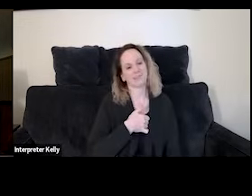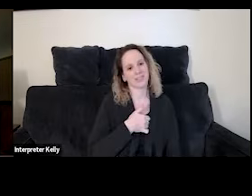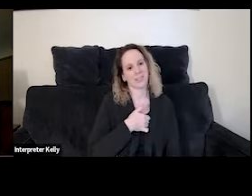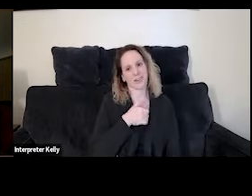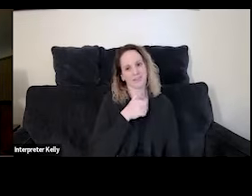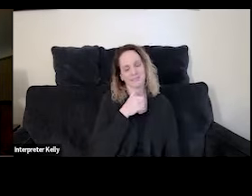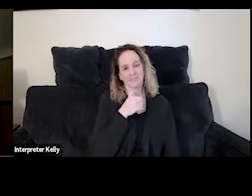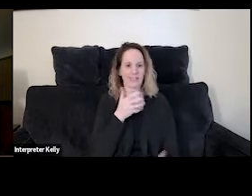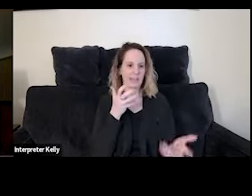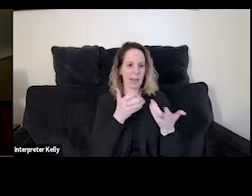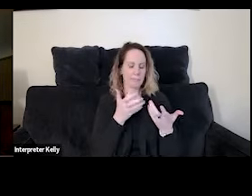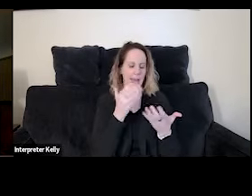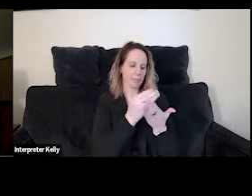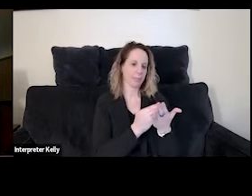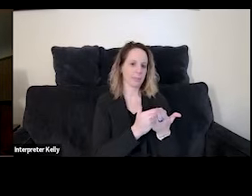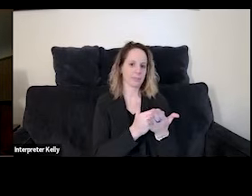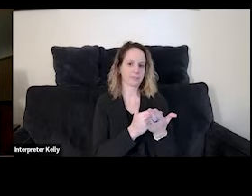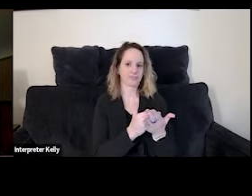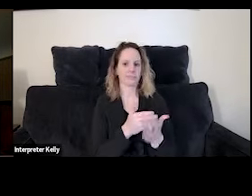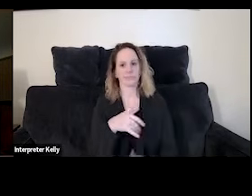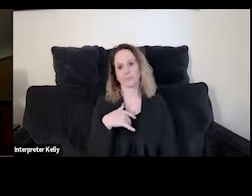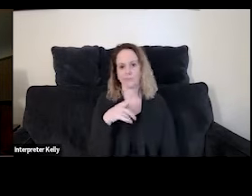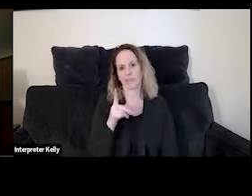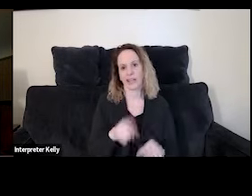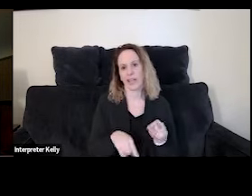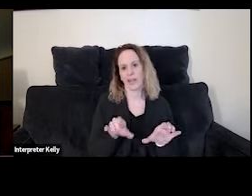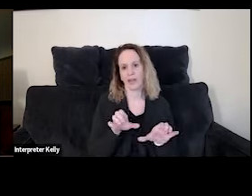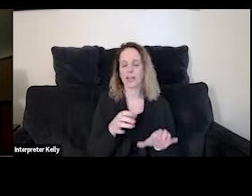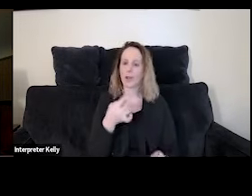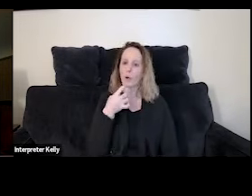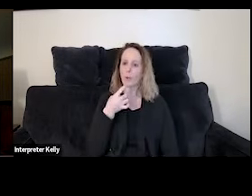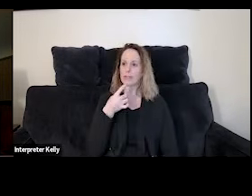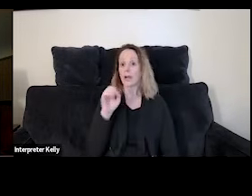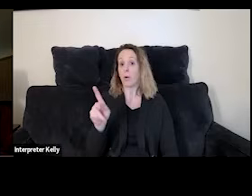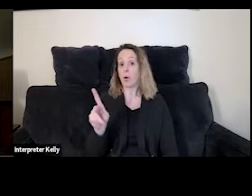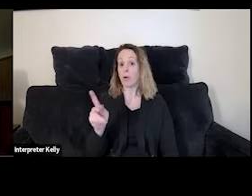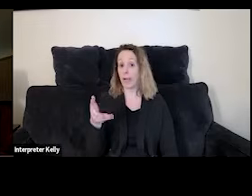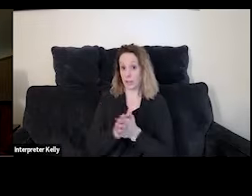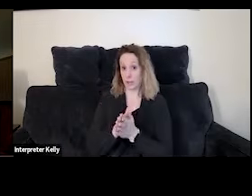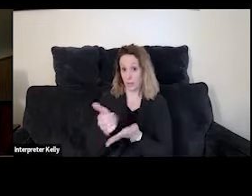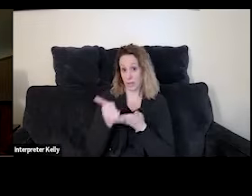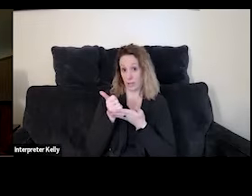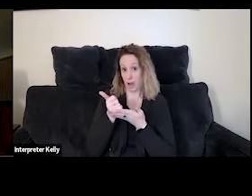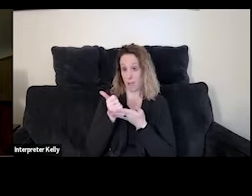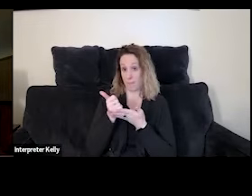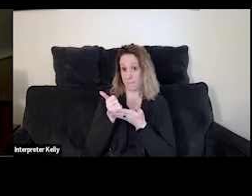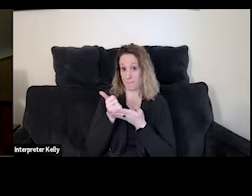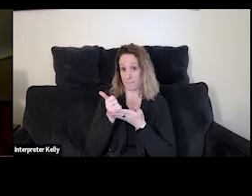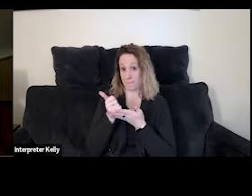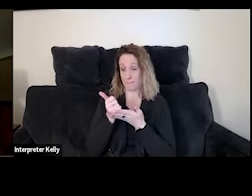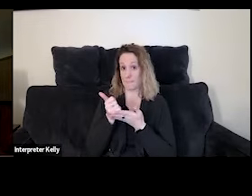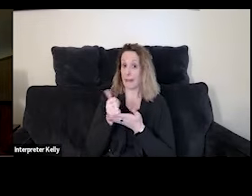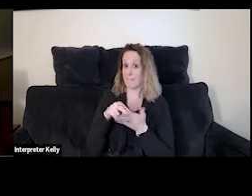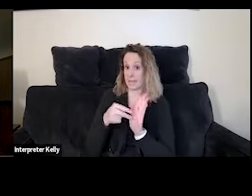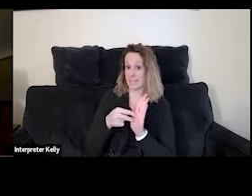meet the criteria, so you're going to have to throw that chair. In other words, we're going to say, oh, you've called, you have asked for help. The mere fact that you picked up